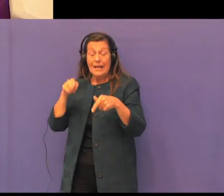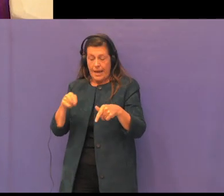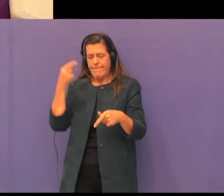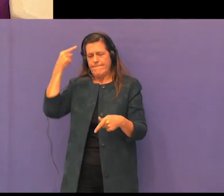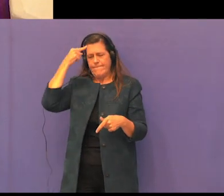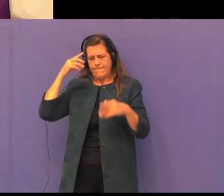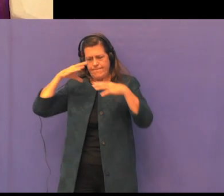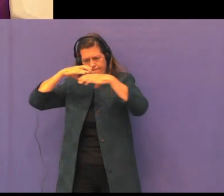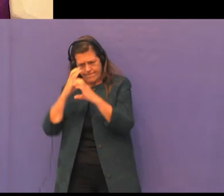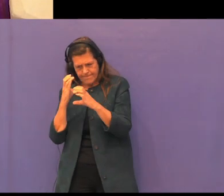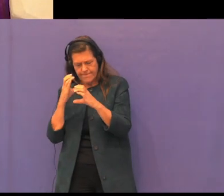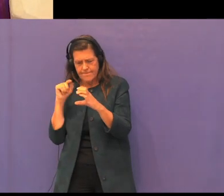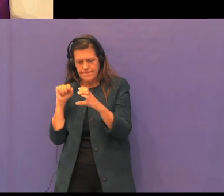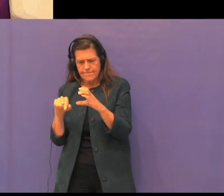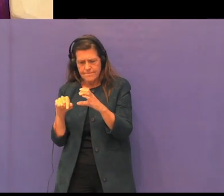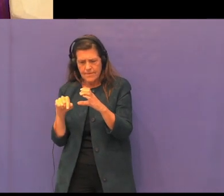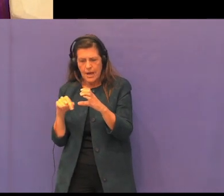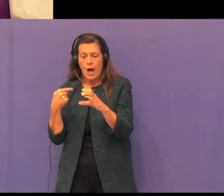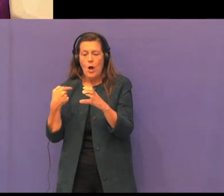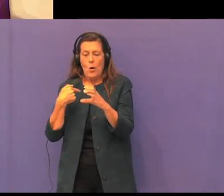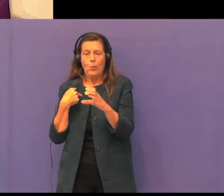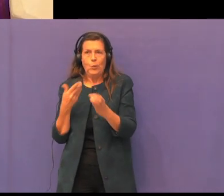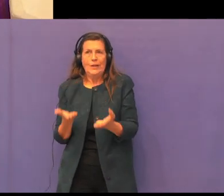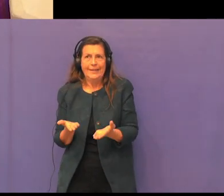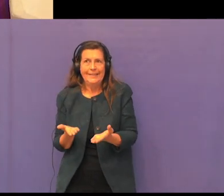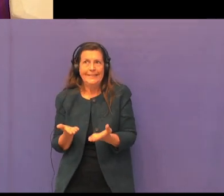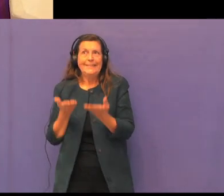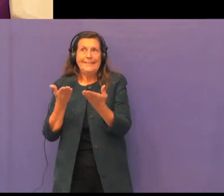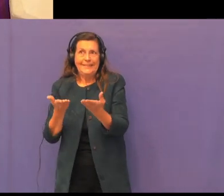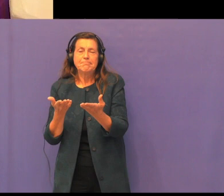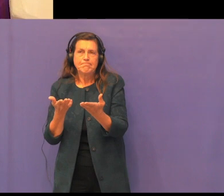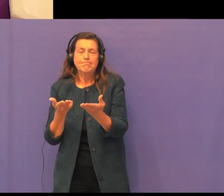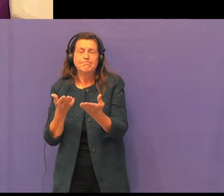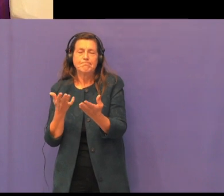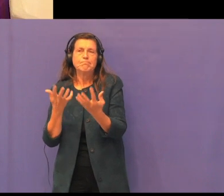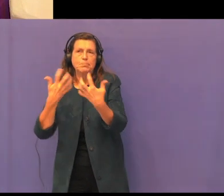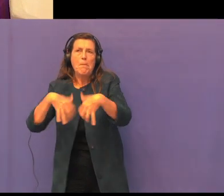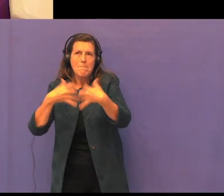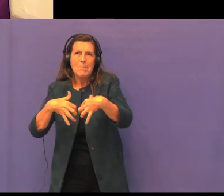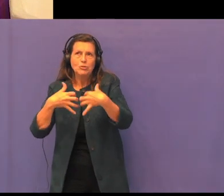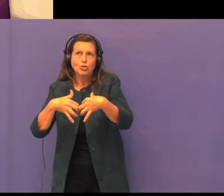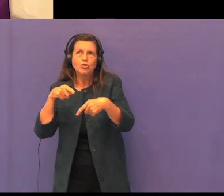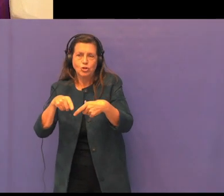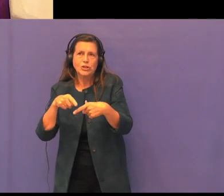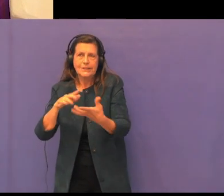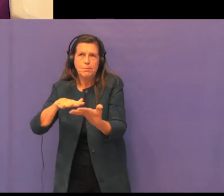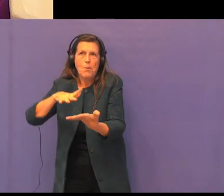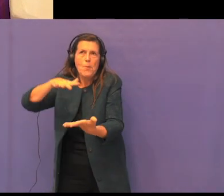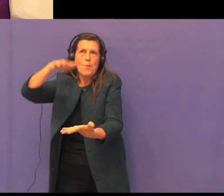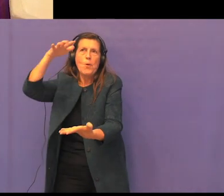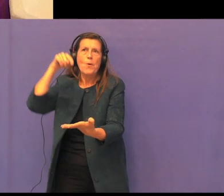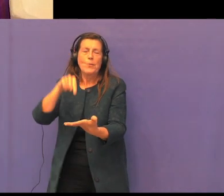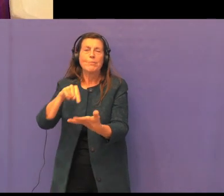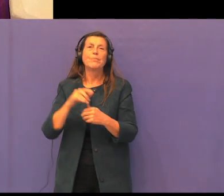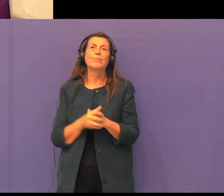MT end of things. Whereas I think if you begin to ask the much, much harder question, which